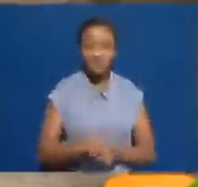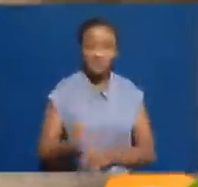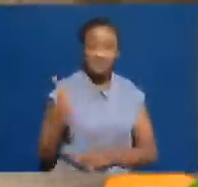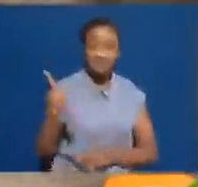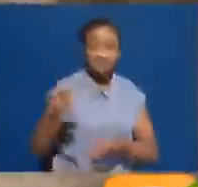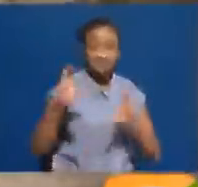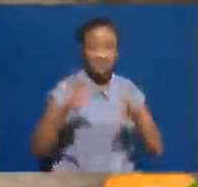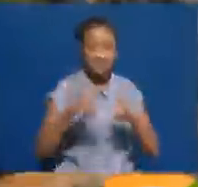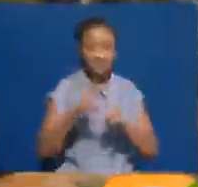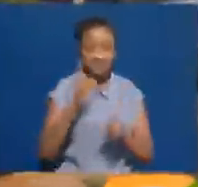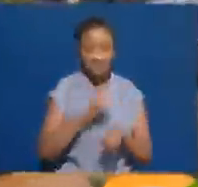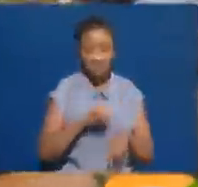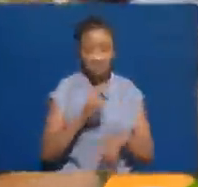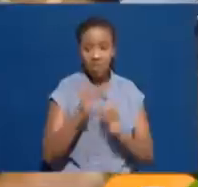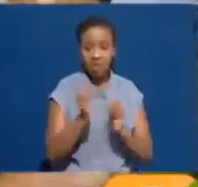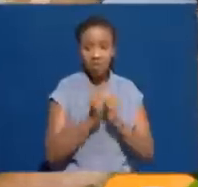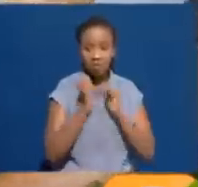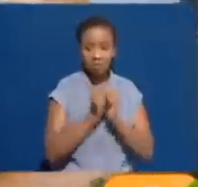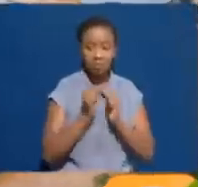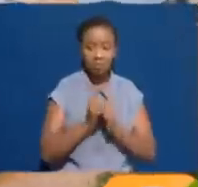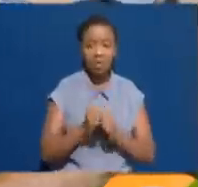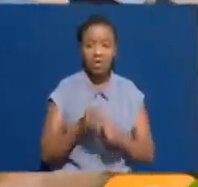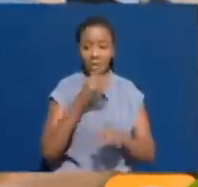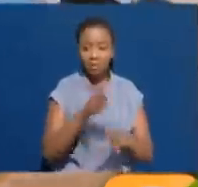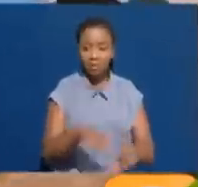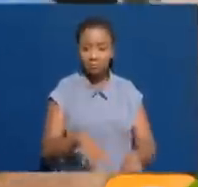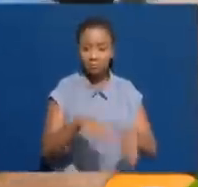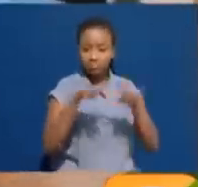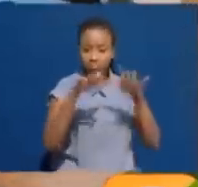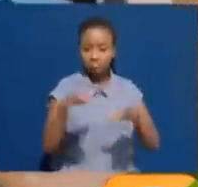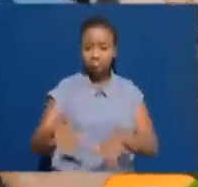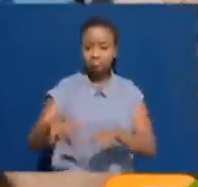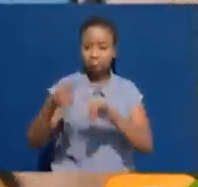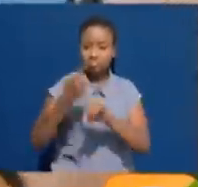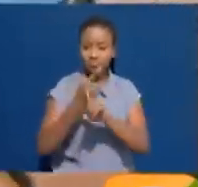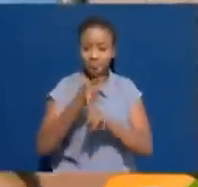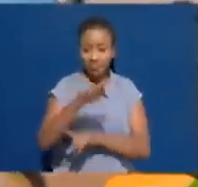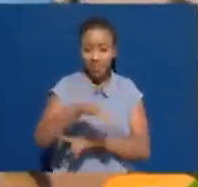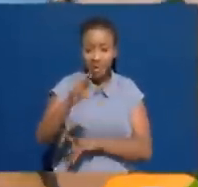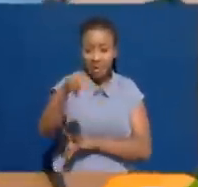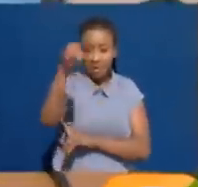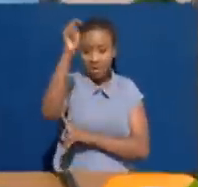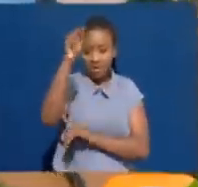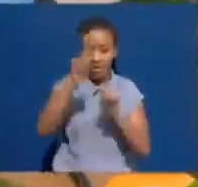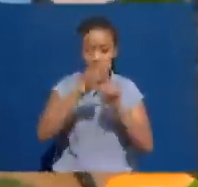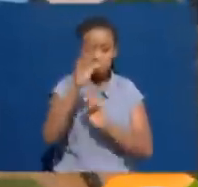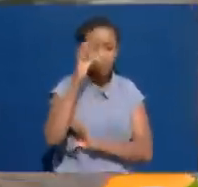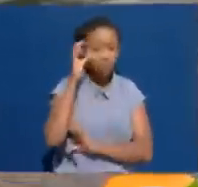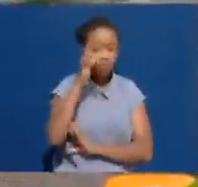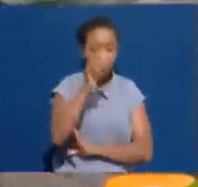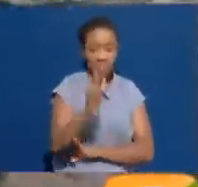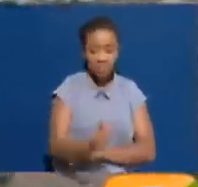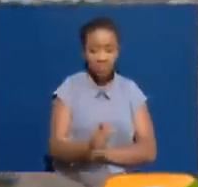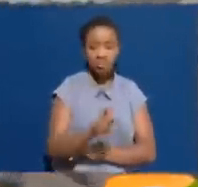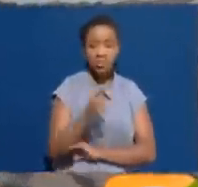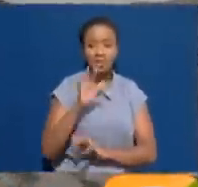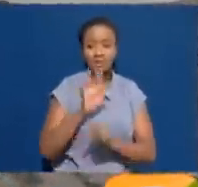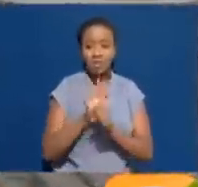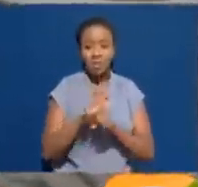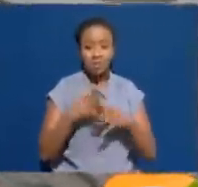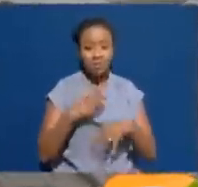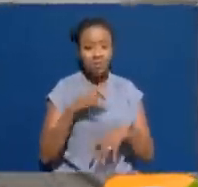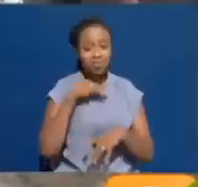started mid-October and the attendant floods in some parts of the country, especially in the north and the coastal regions, have left death and